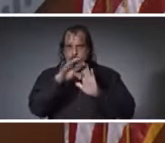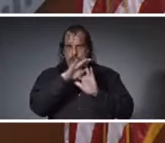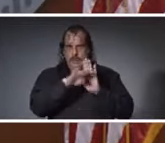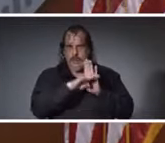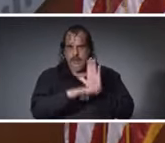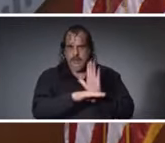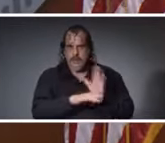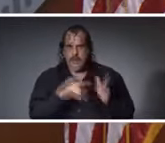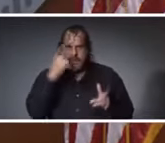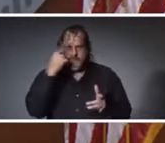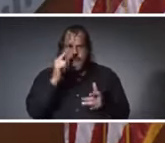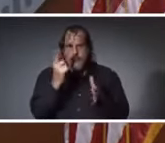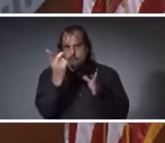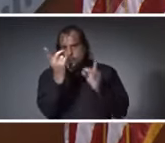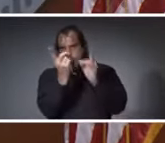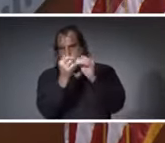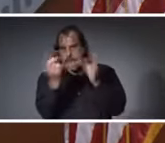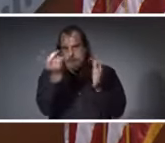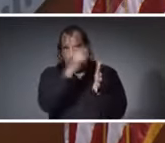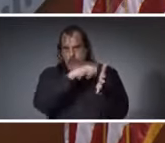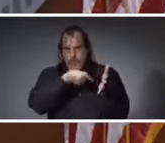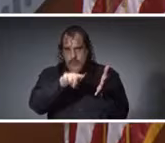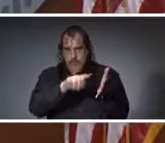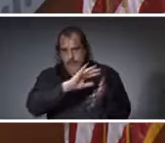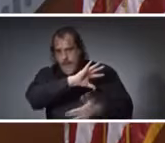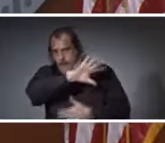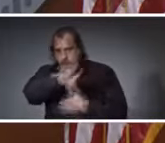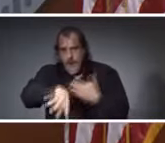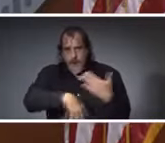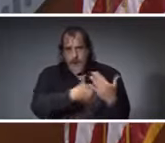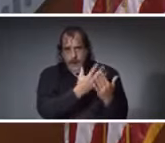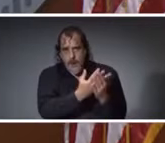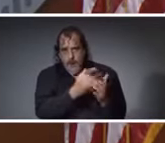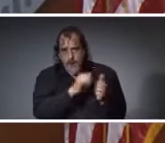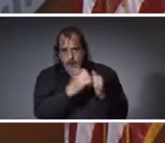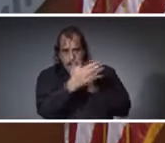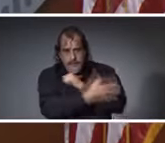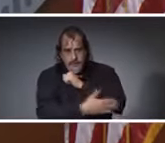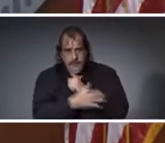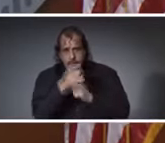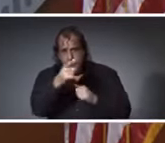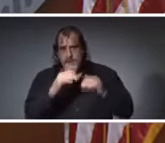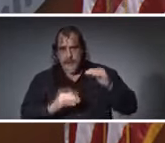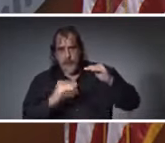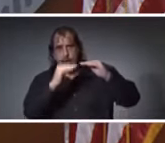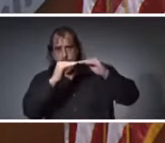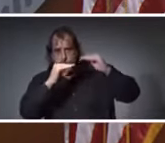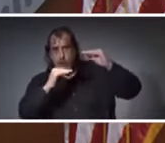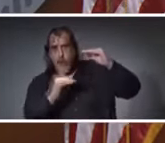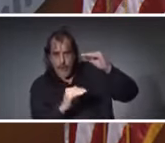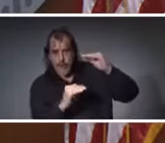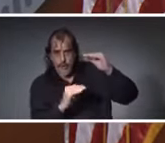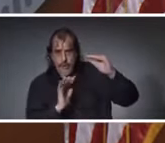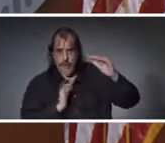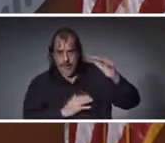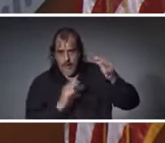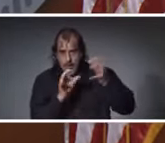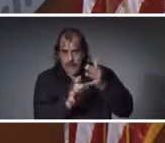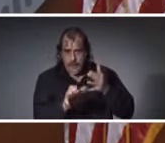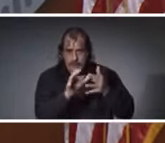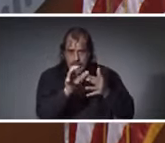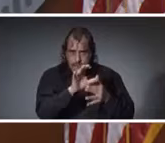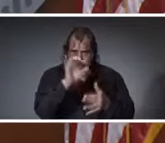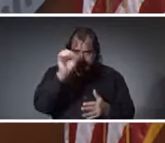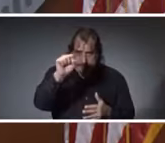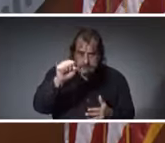at least another week. The governor also said what we are experiencing right now is not like the